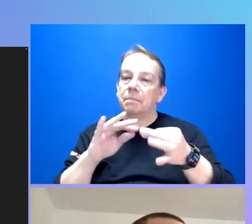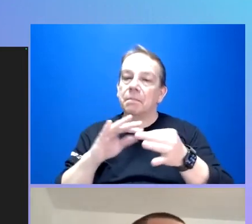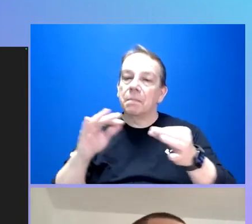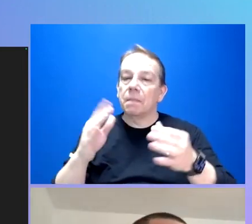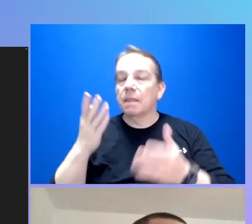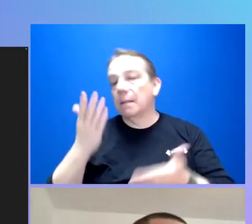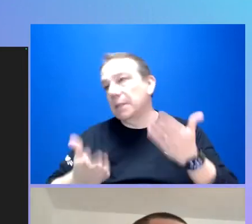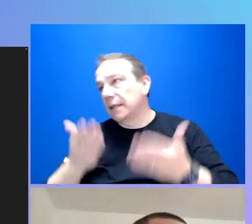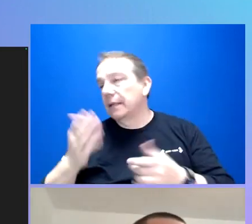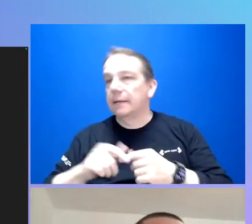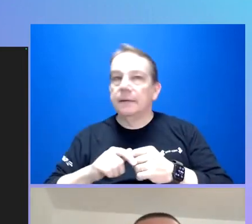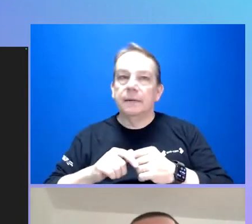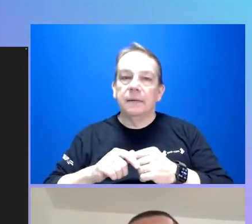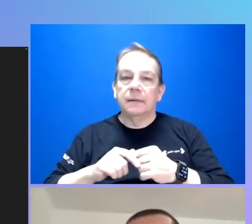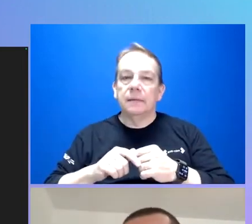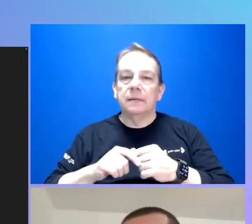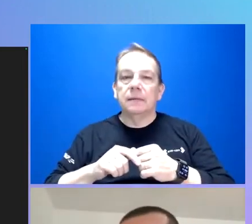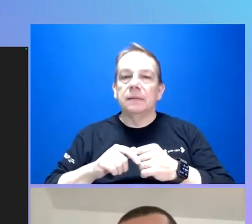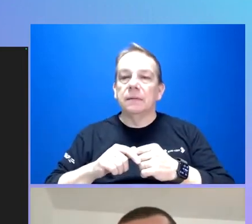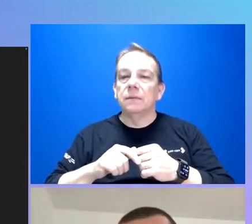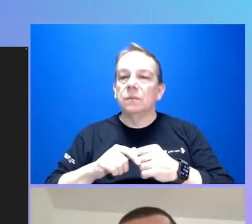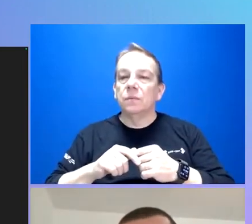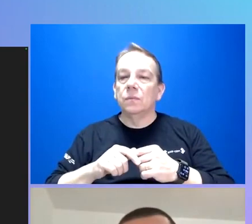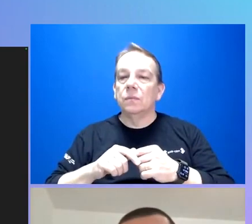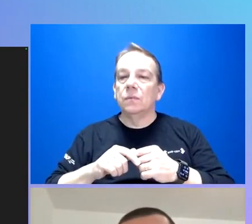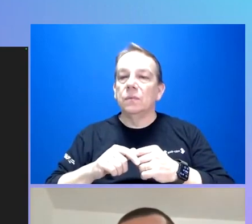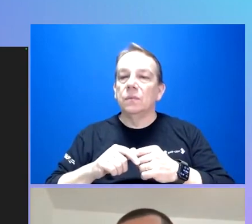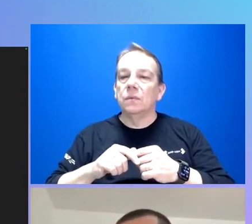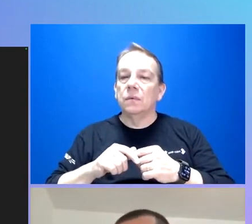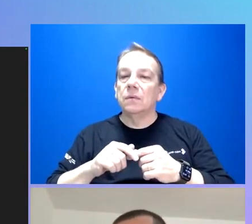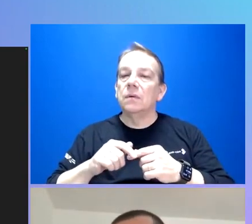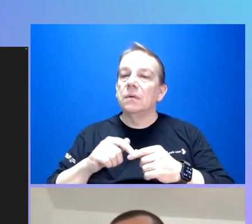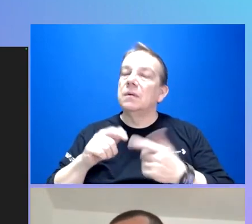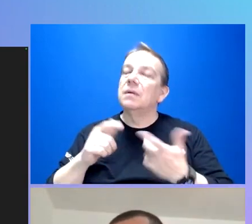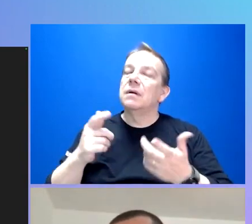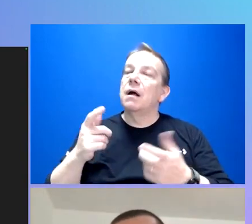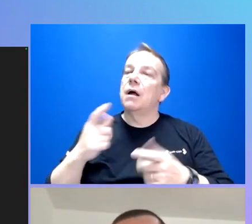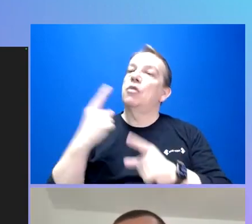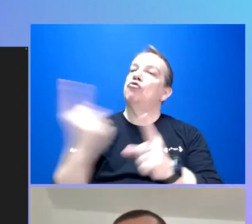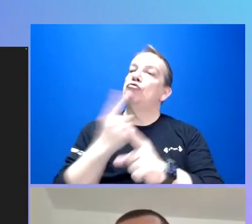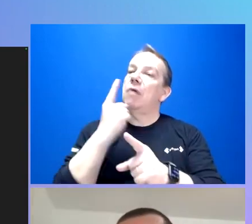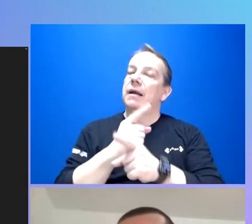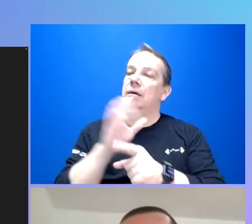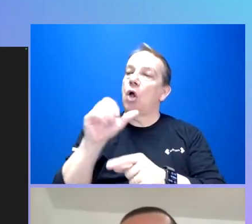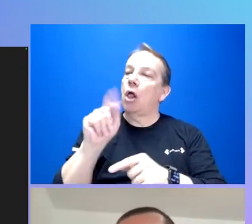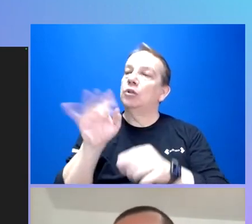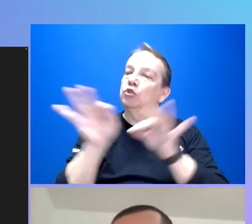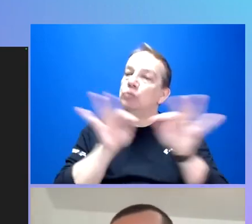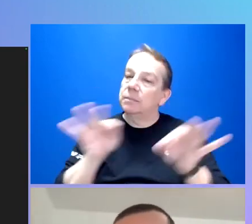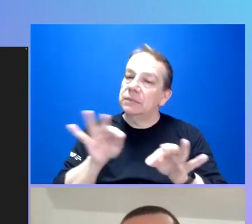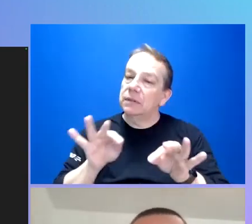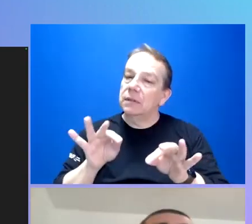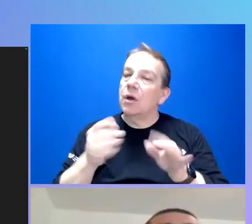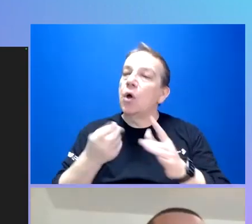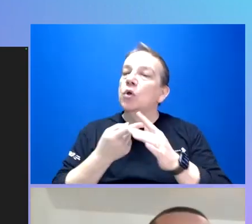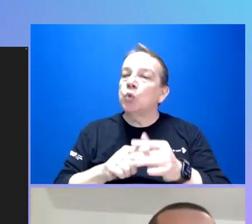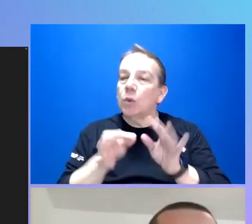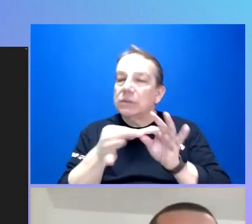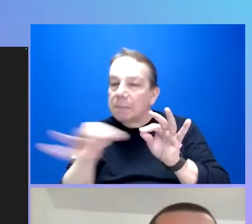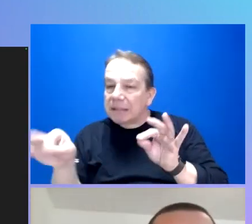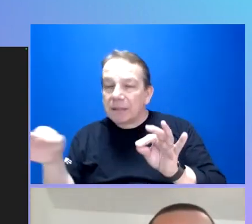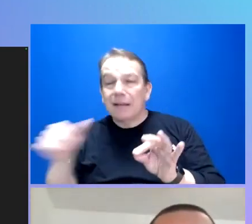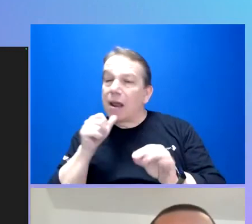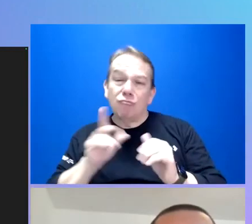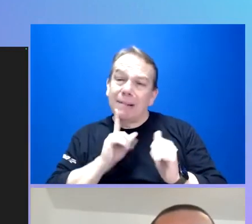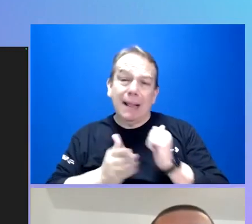may replace what would be the correct alt description with the source or what have you, which isn't very helpful